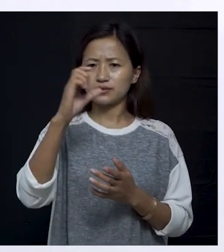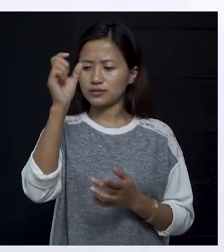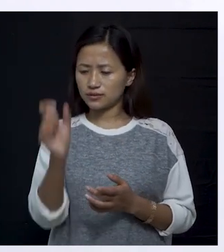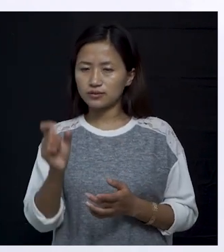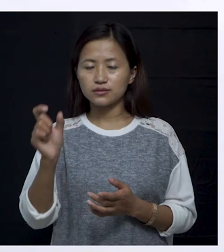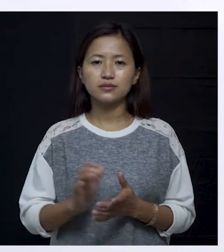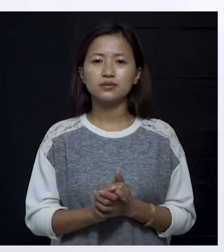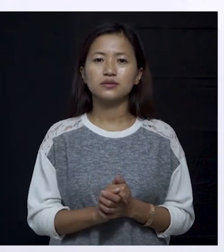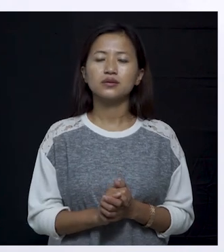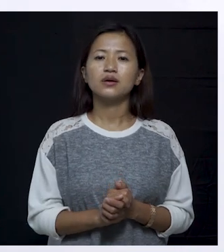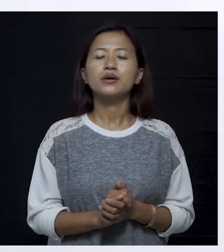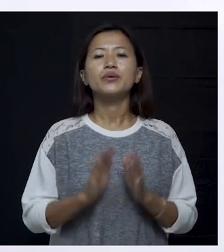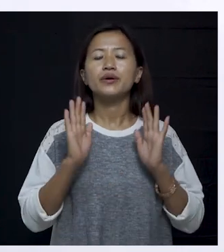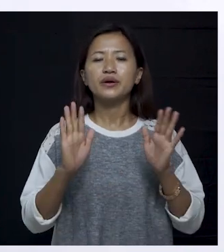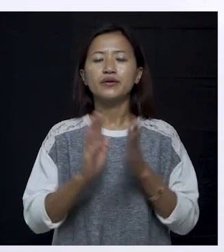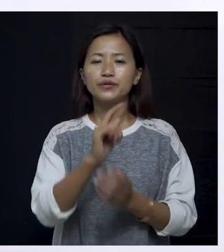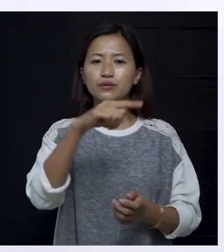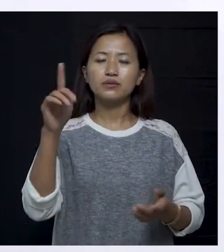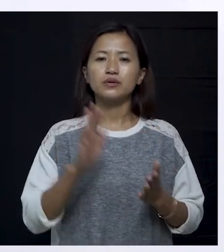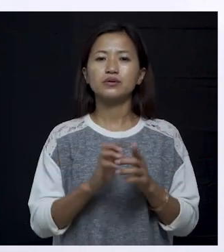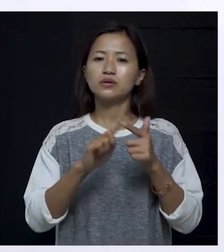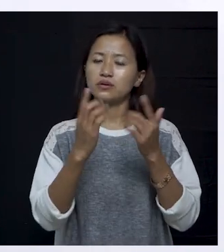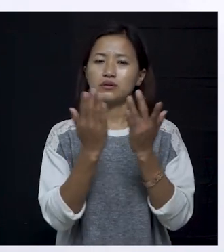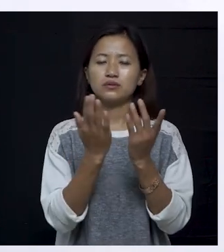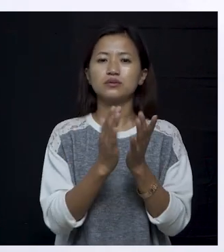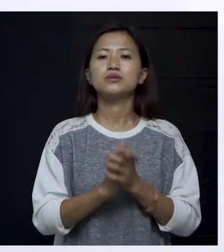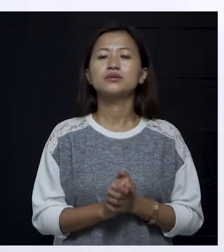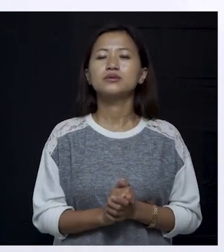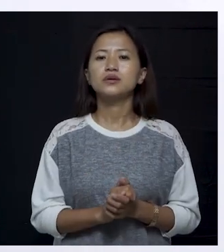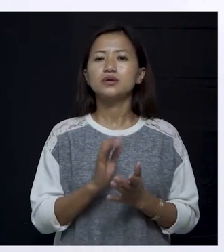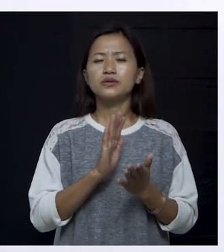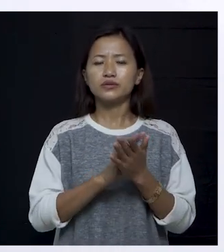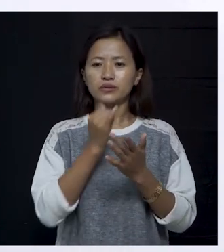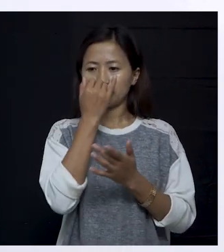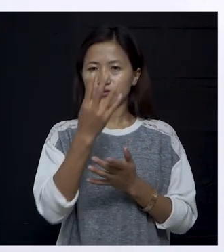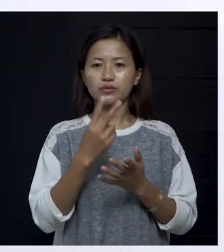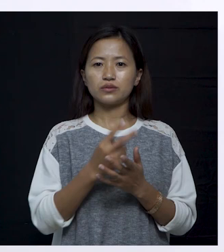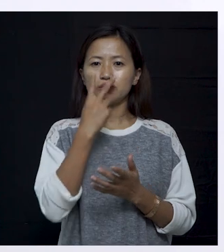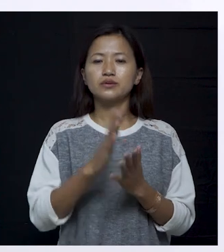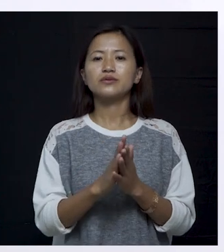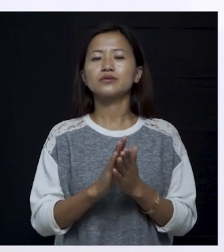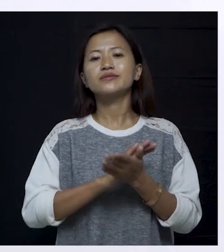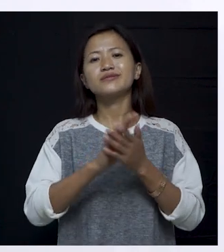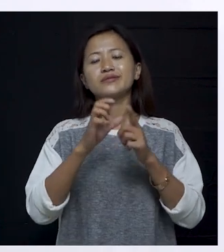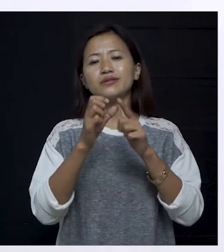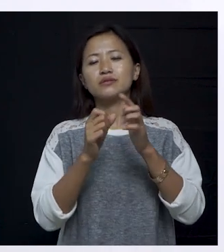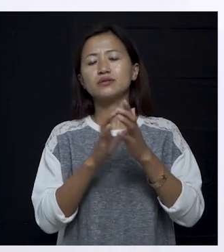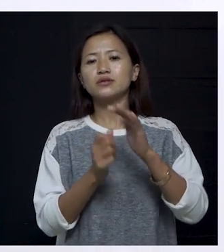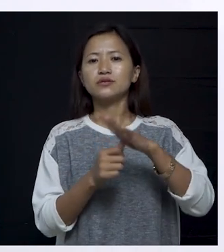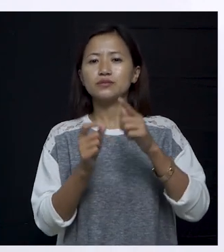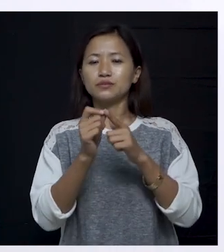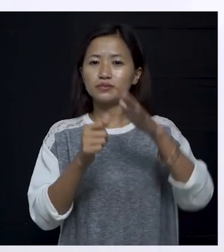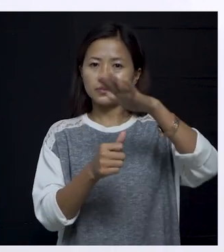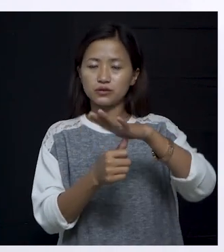every citizens, we have the right to education. Then if you look at the directive principles, okay,